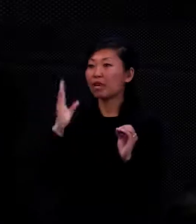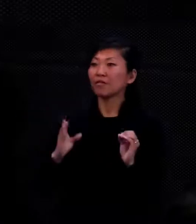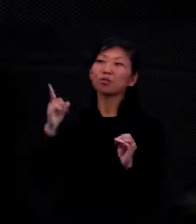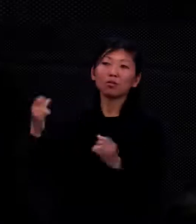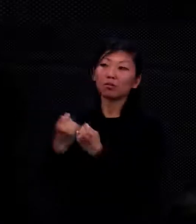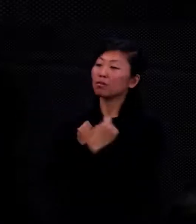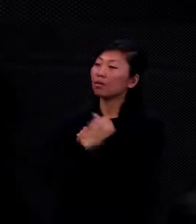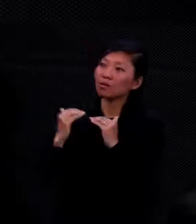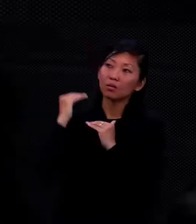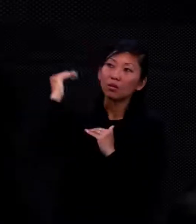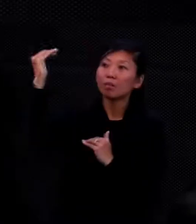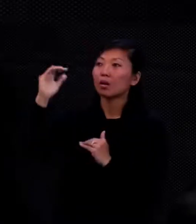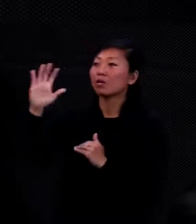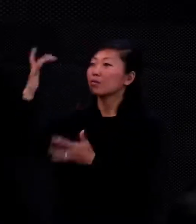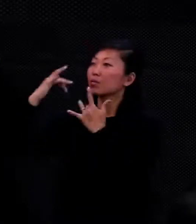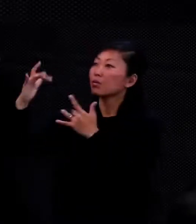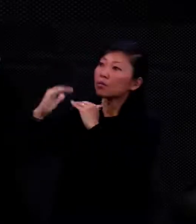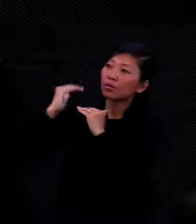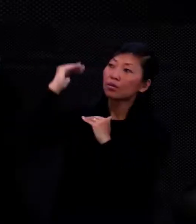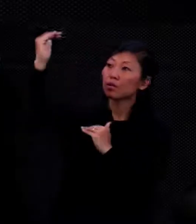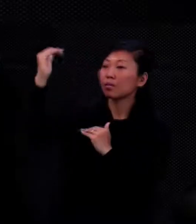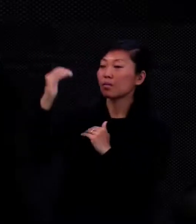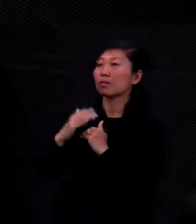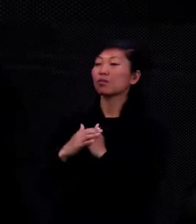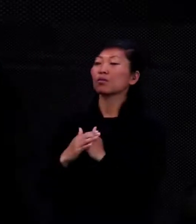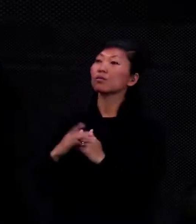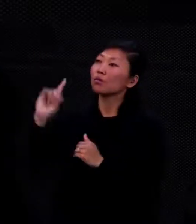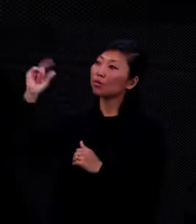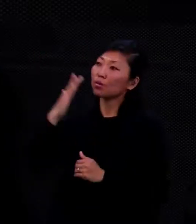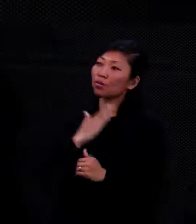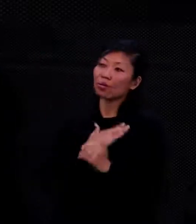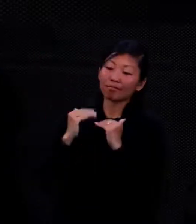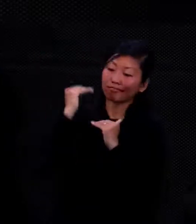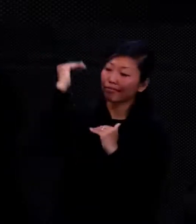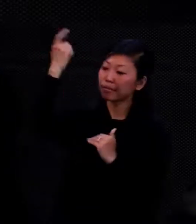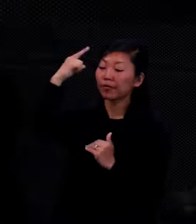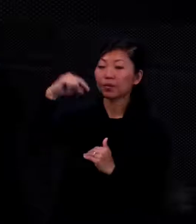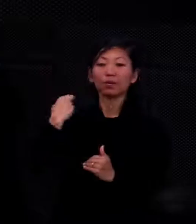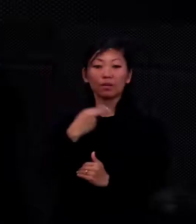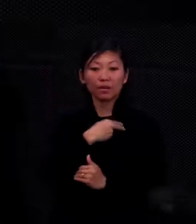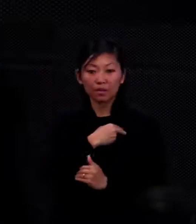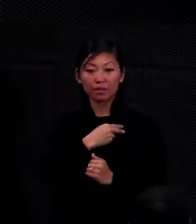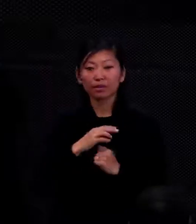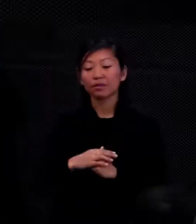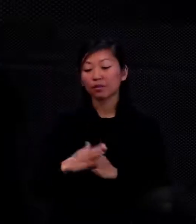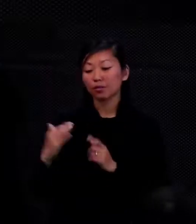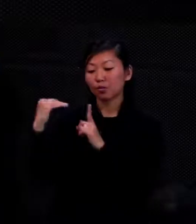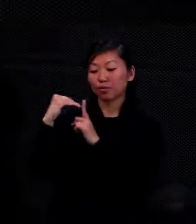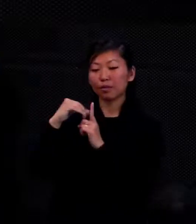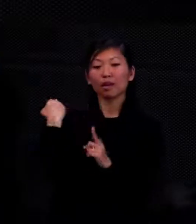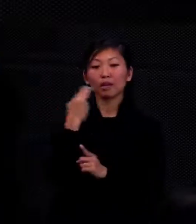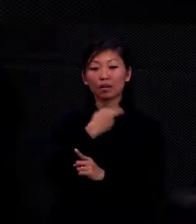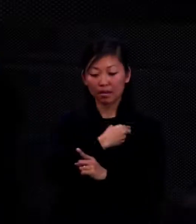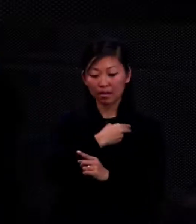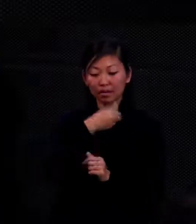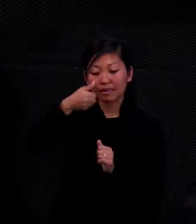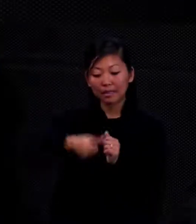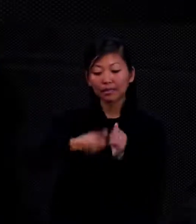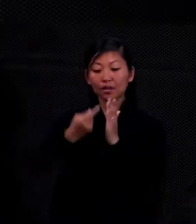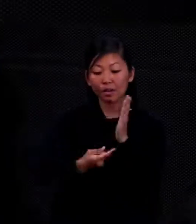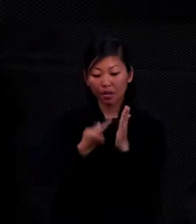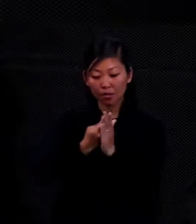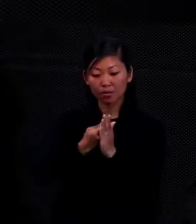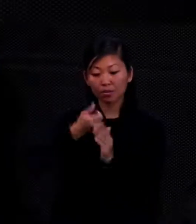in your mercy toward us, in your grace toward us. Remind us every hour,